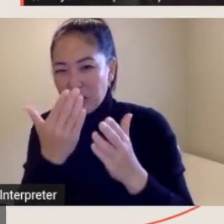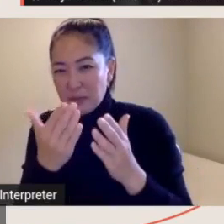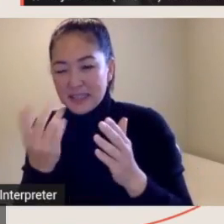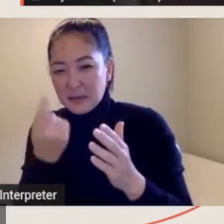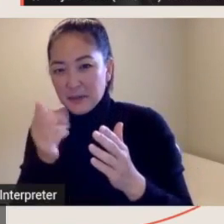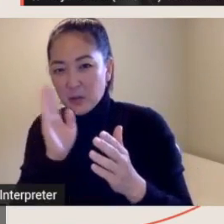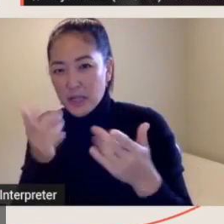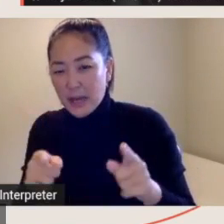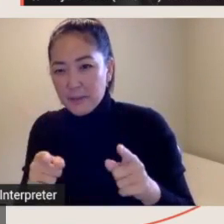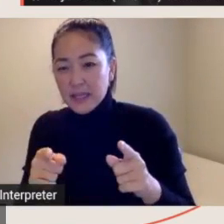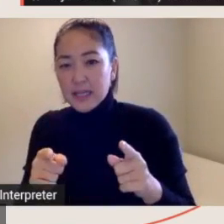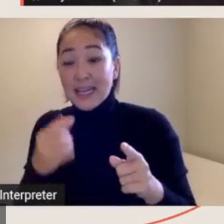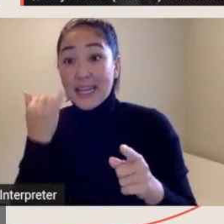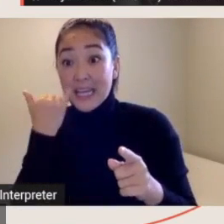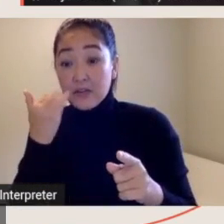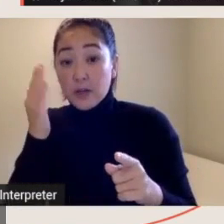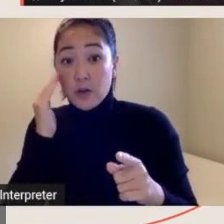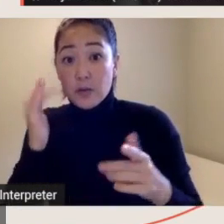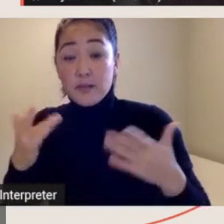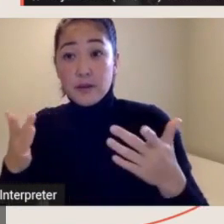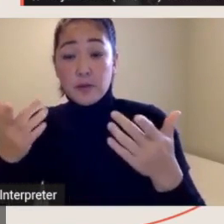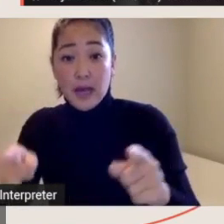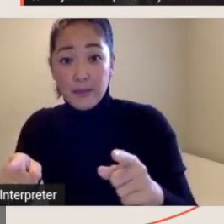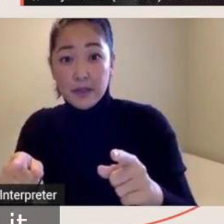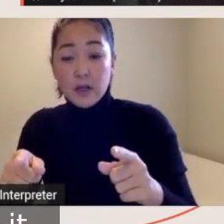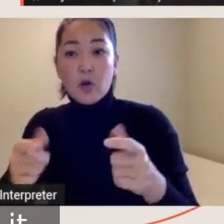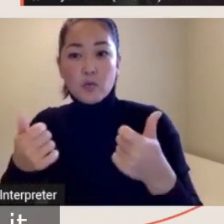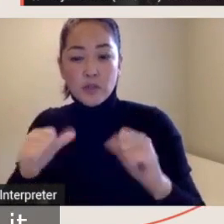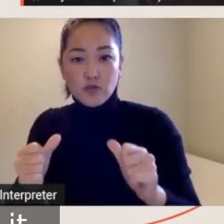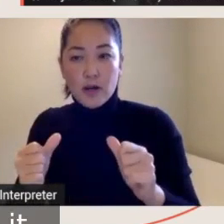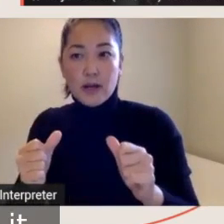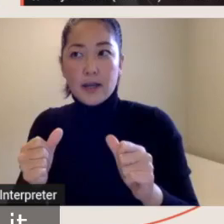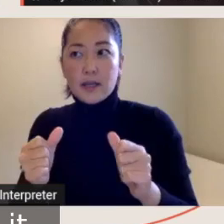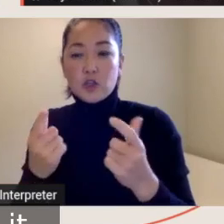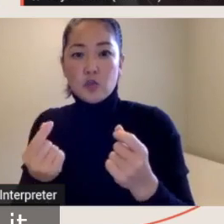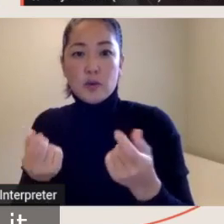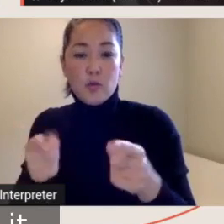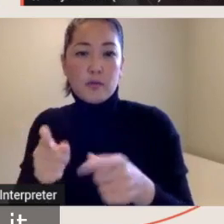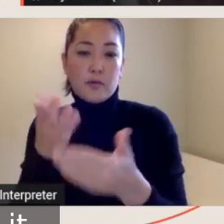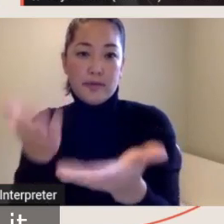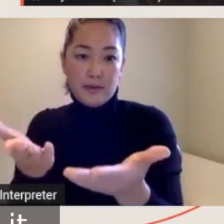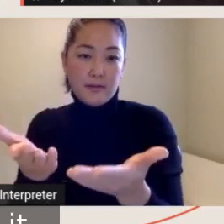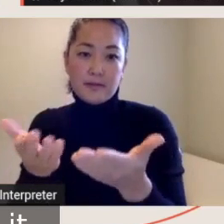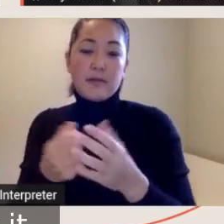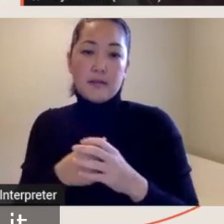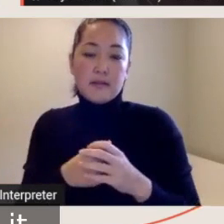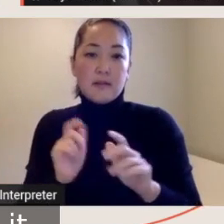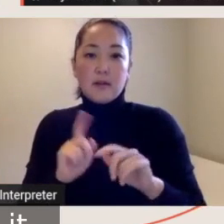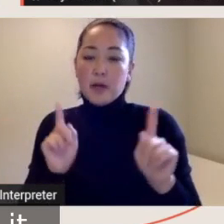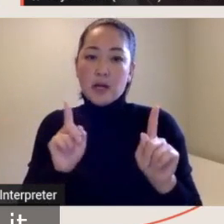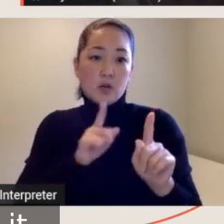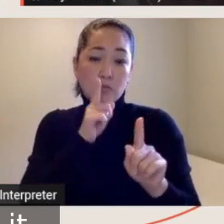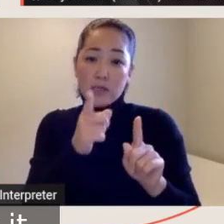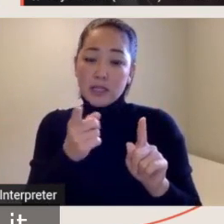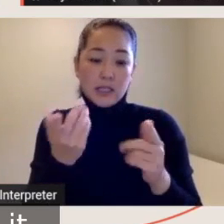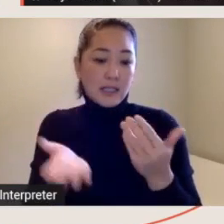times we tried to kind of make it happen while we were there. But it was quite easy and